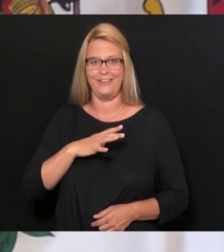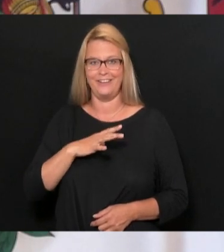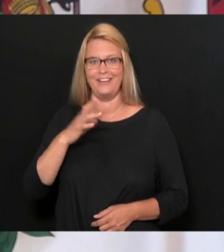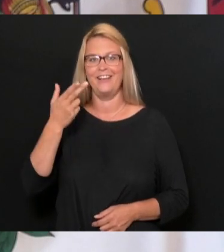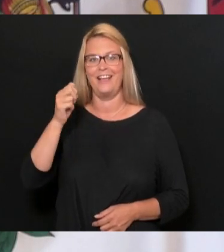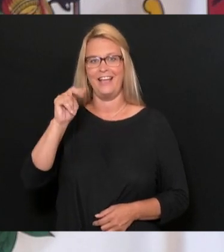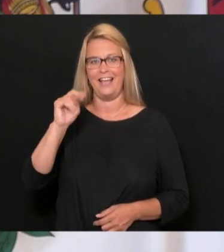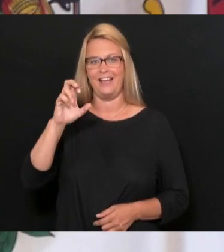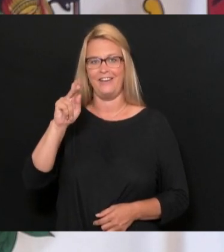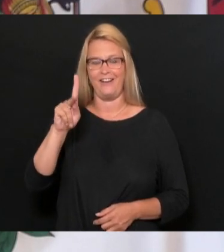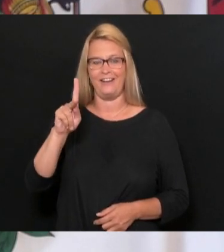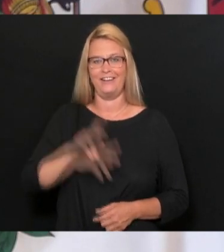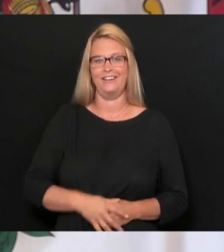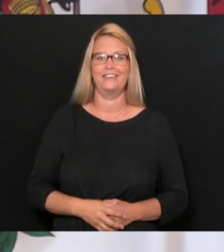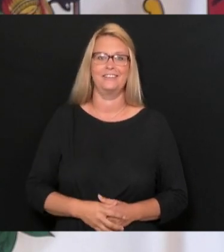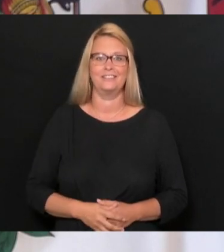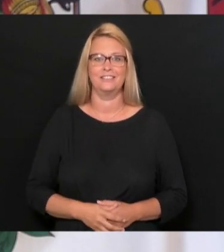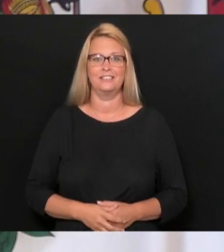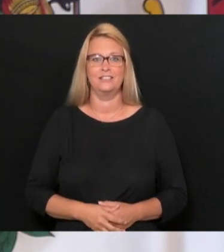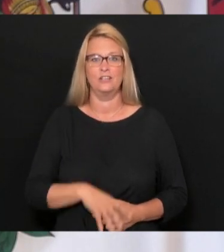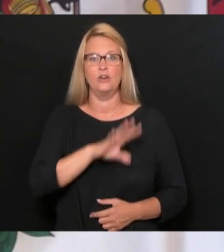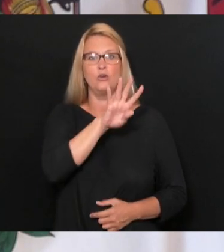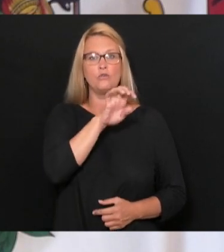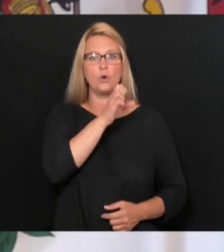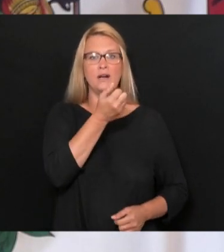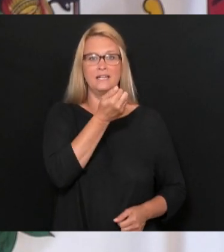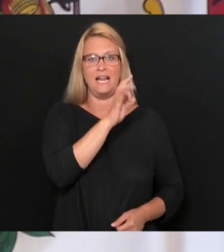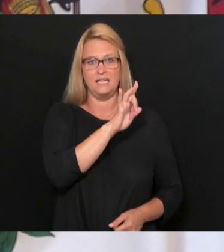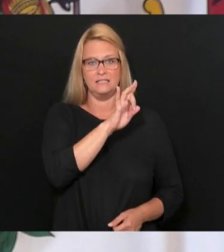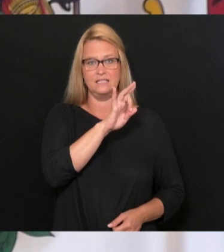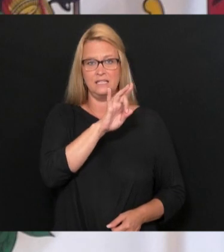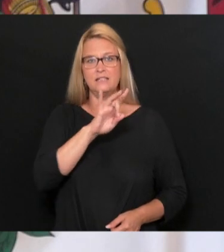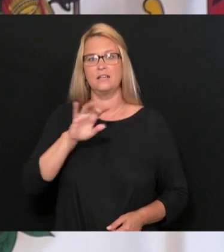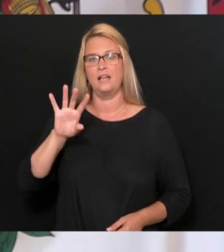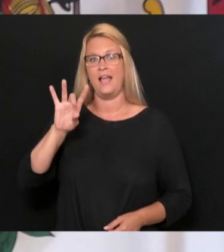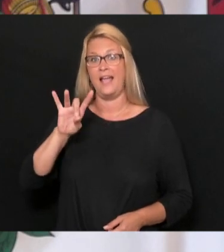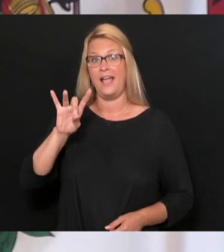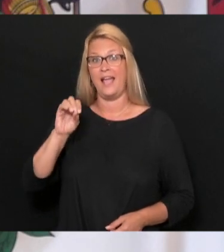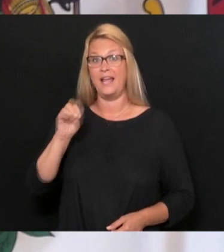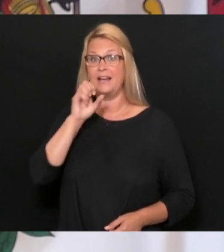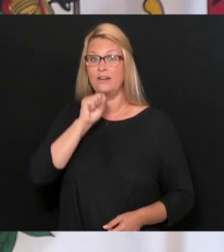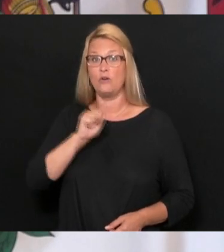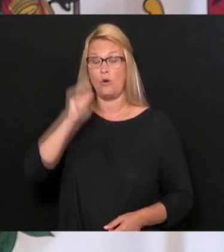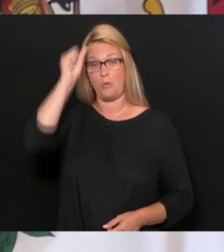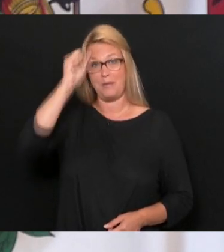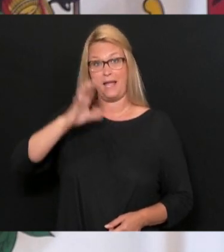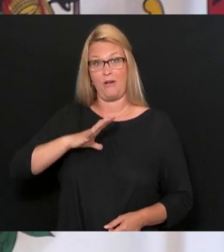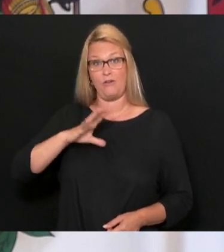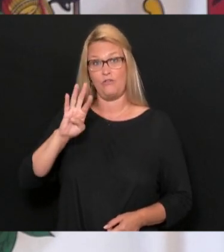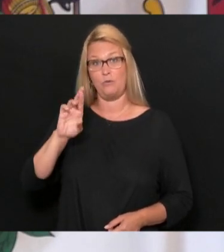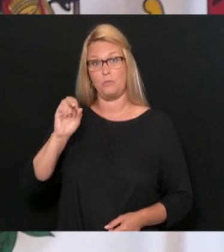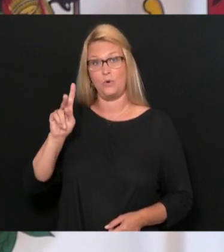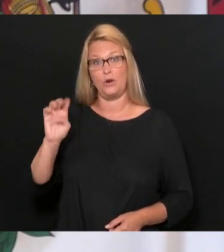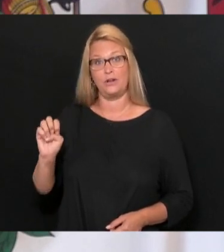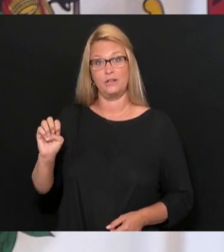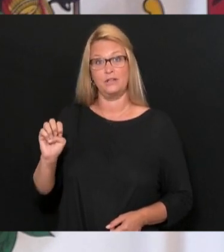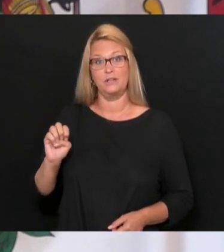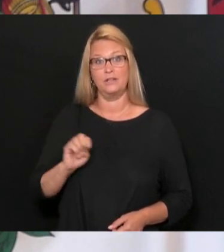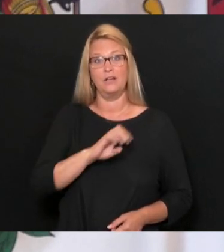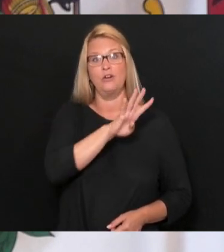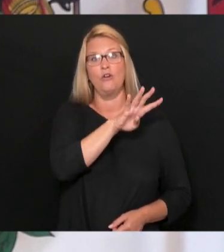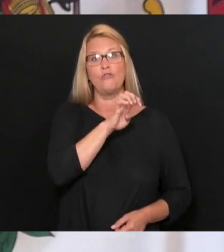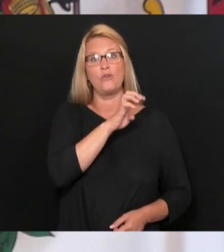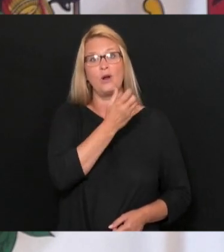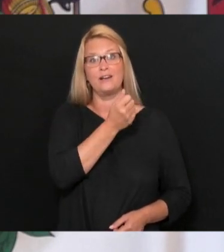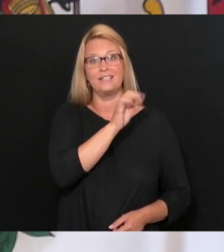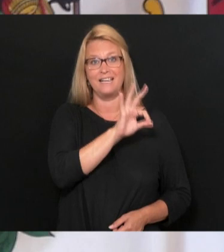County. Our 418th death, an 80-year-old male from Brooke County. Our